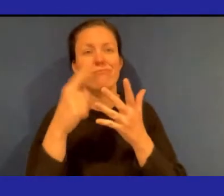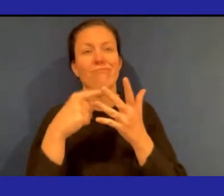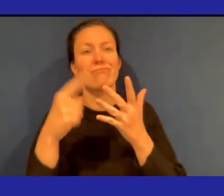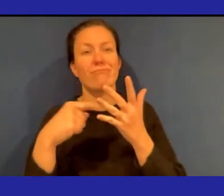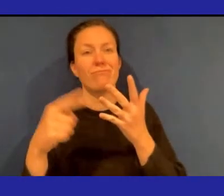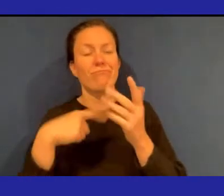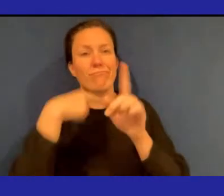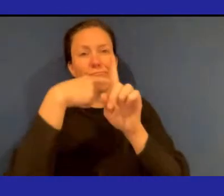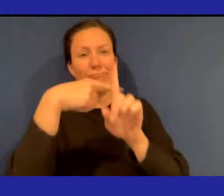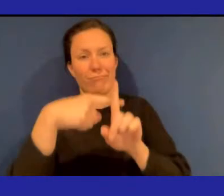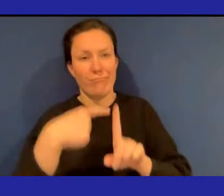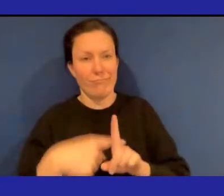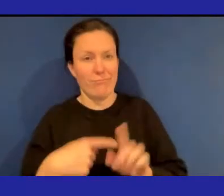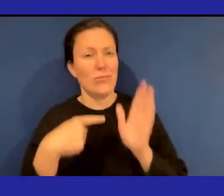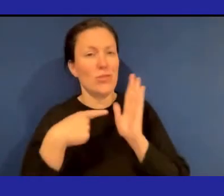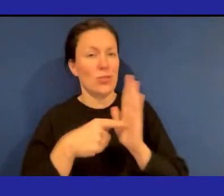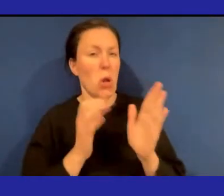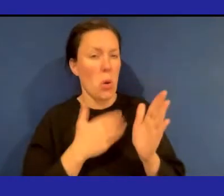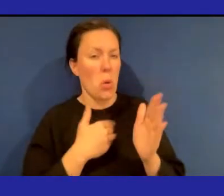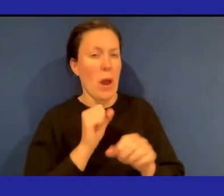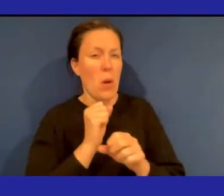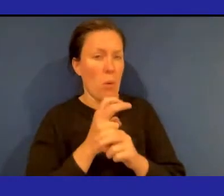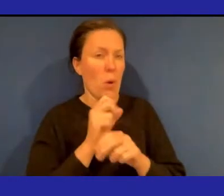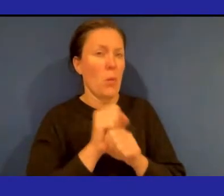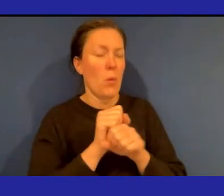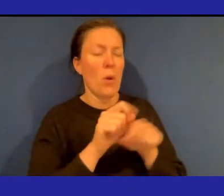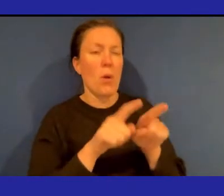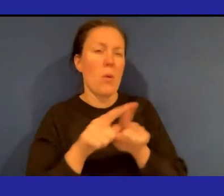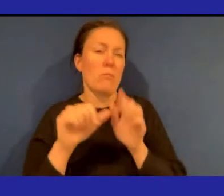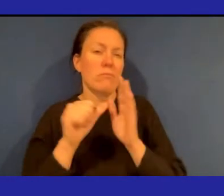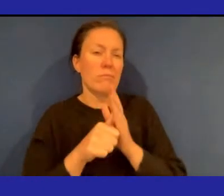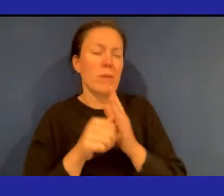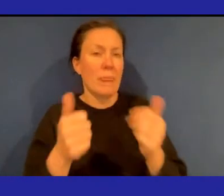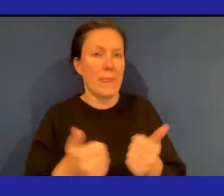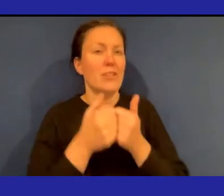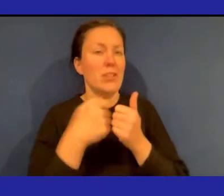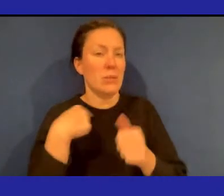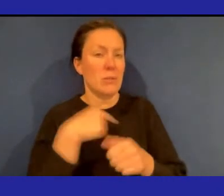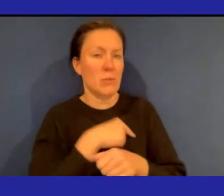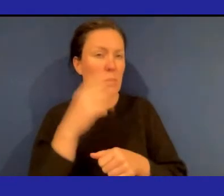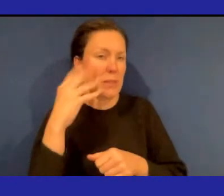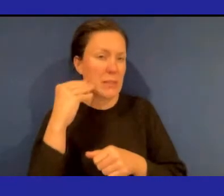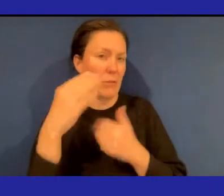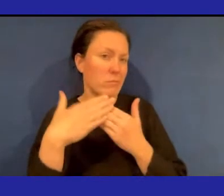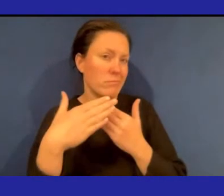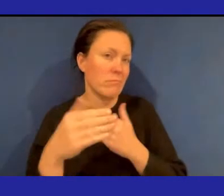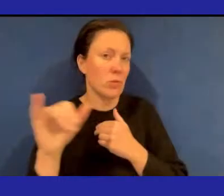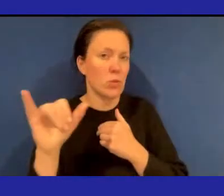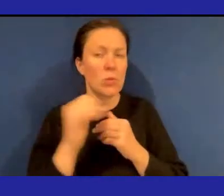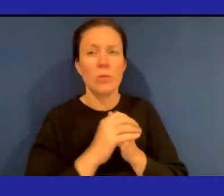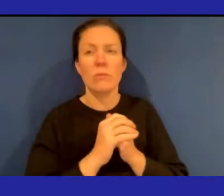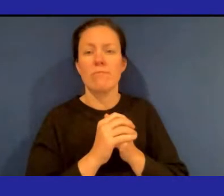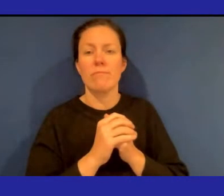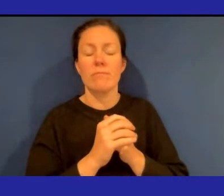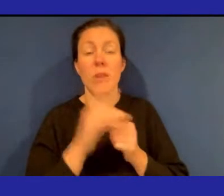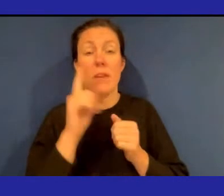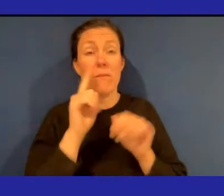and hard work, they also remind us of the challenges that lie ahead. To enhance our behavioral